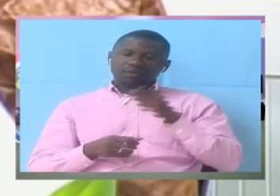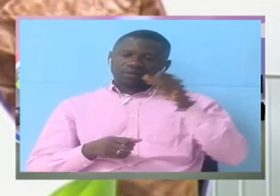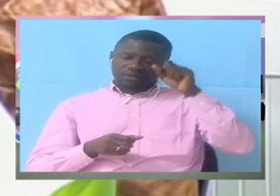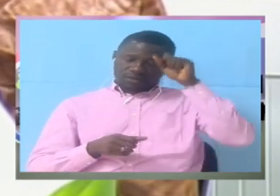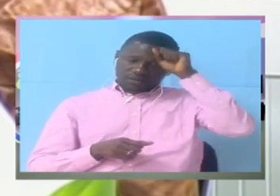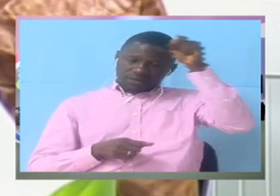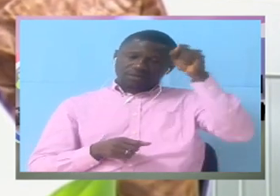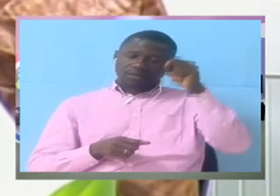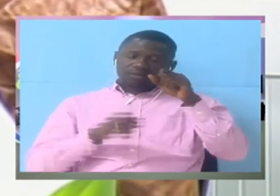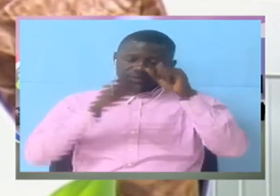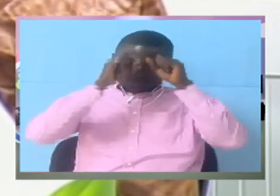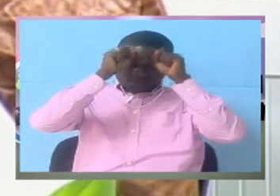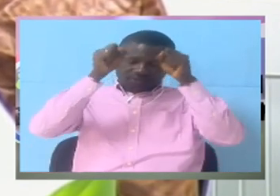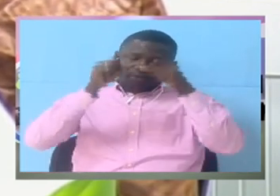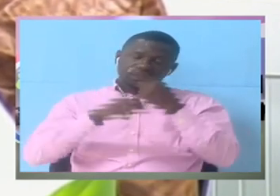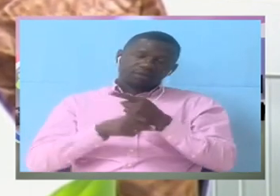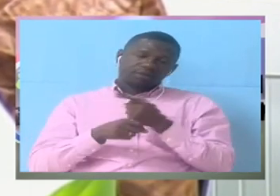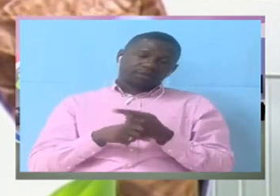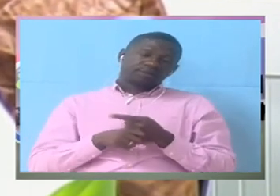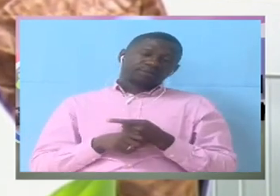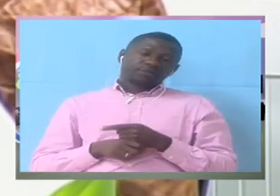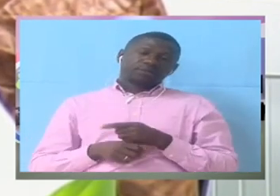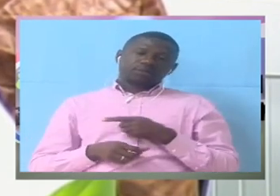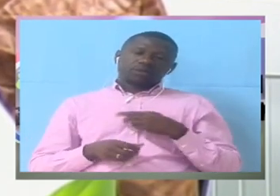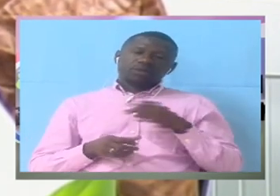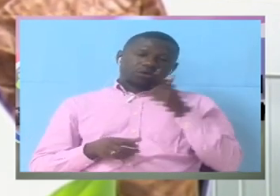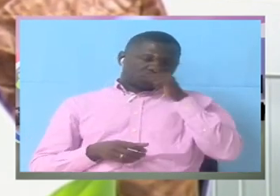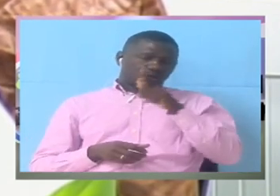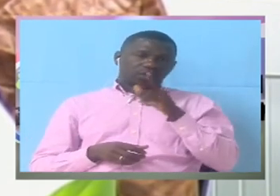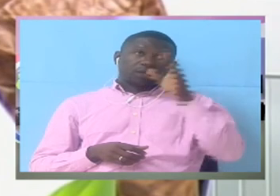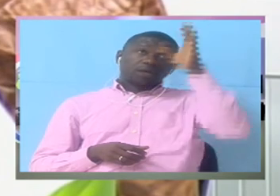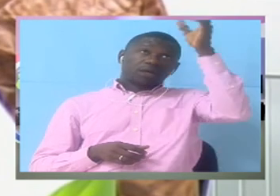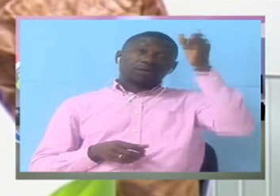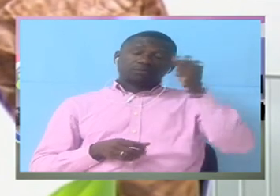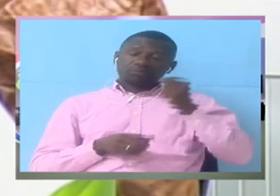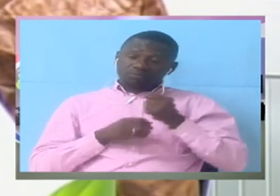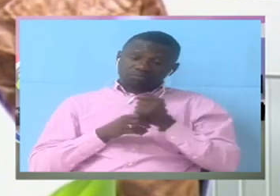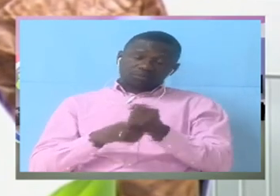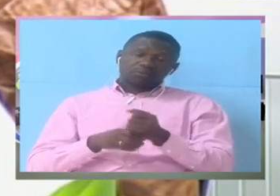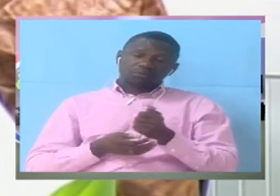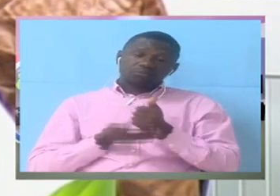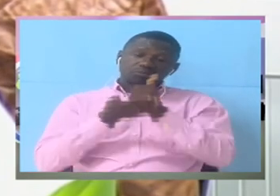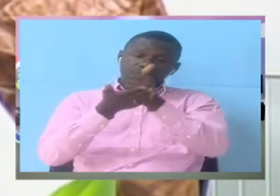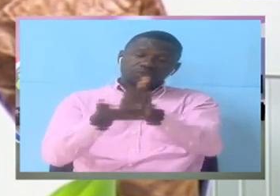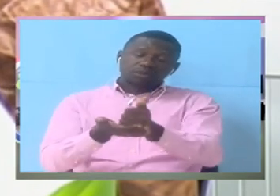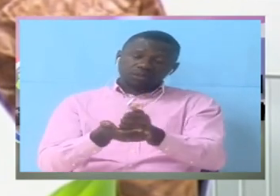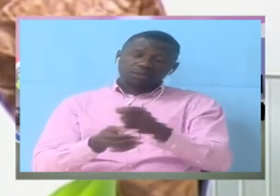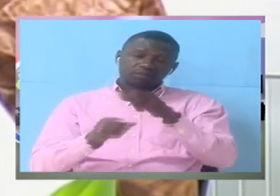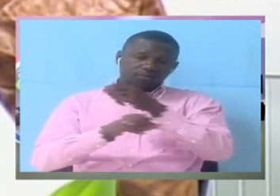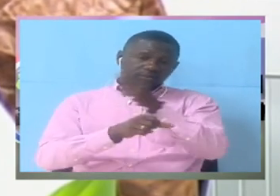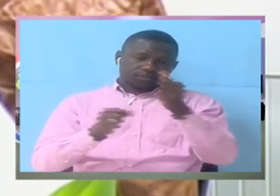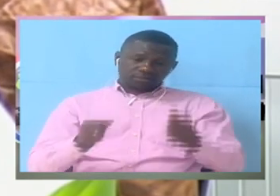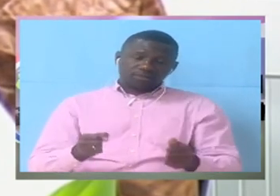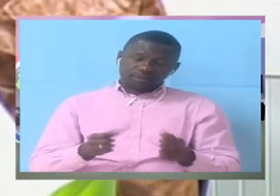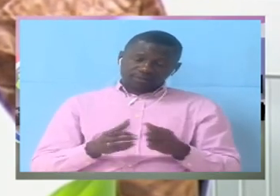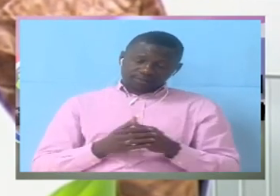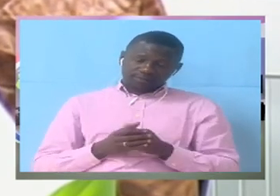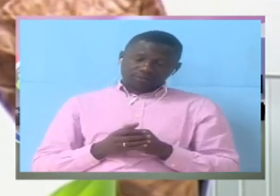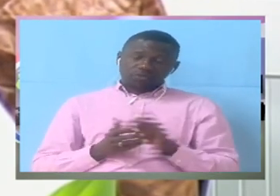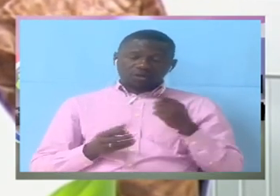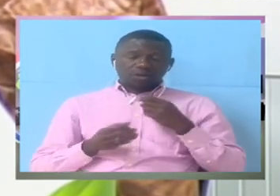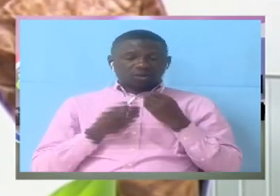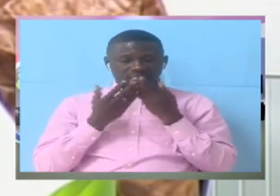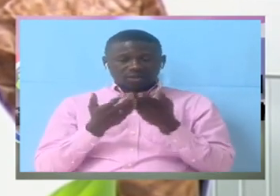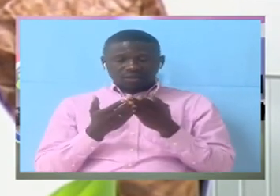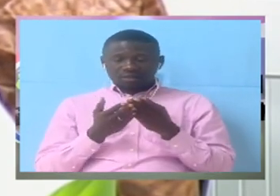the state. Alay atel tambindi. He is the one that God has put in that position. Fabena kumumwela fata mwela. Whether you hear what I say here or